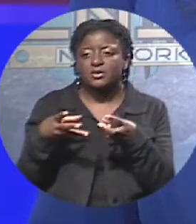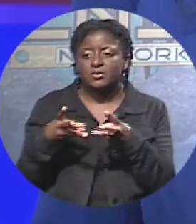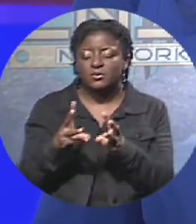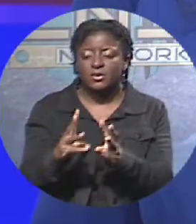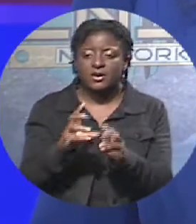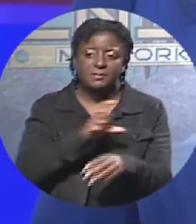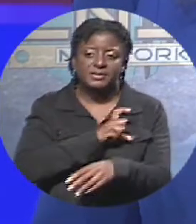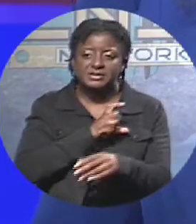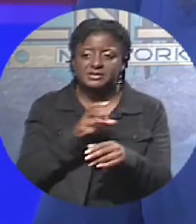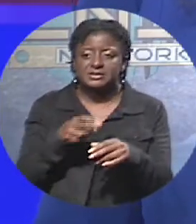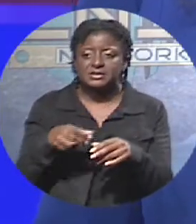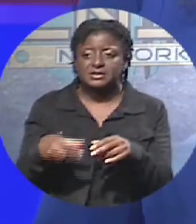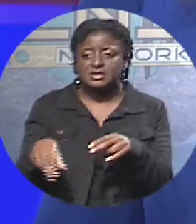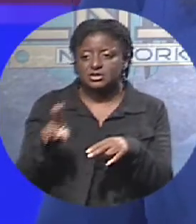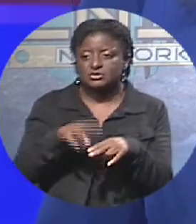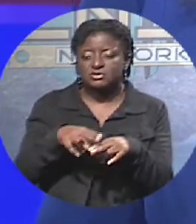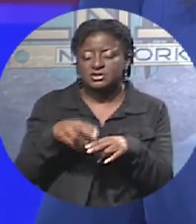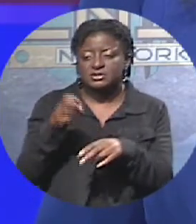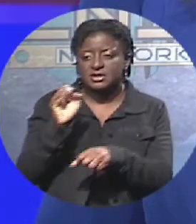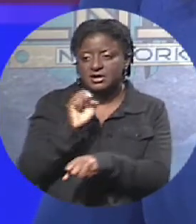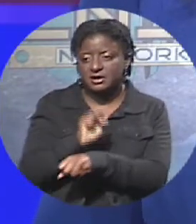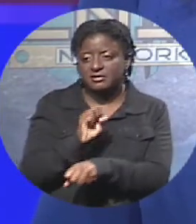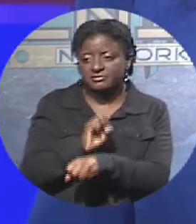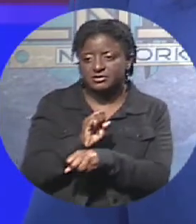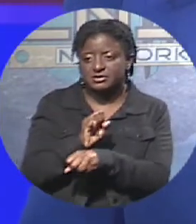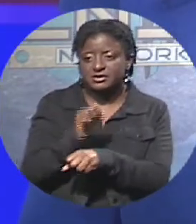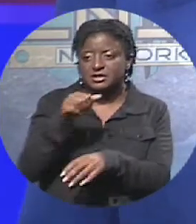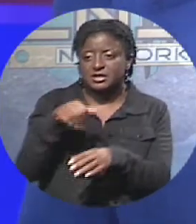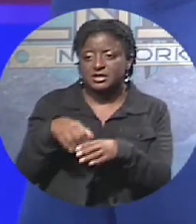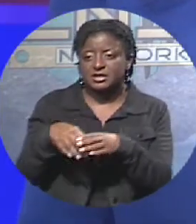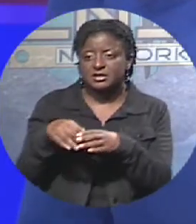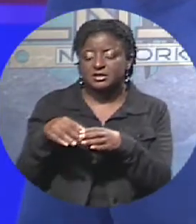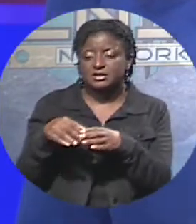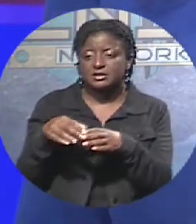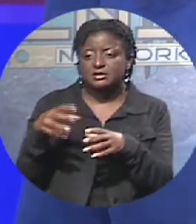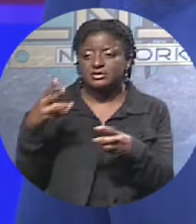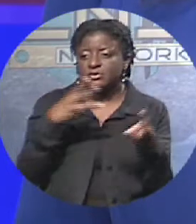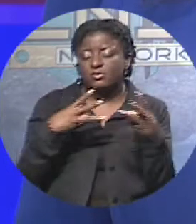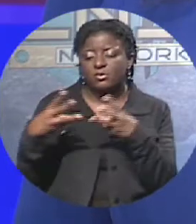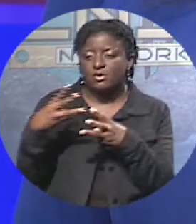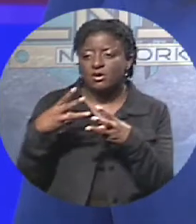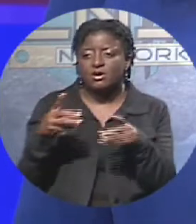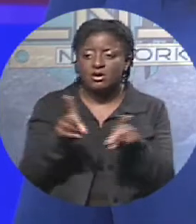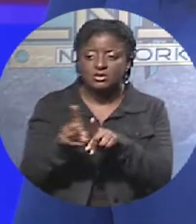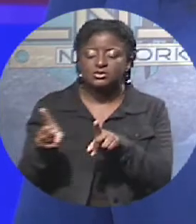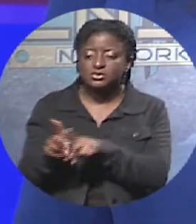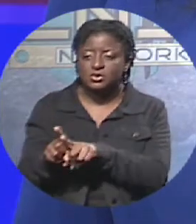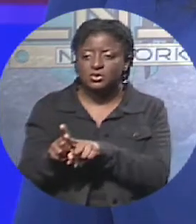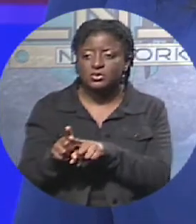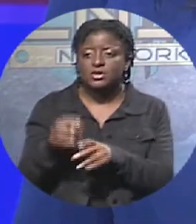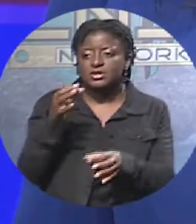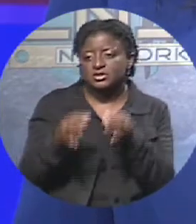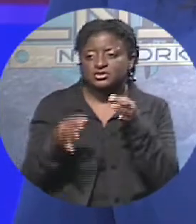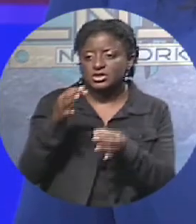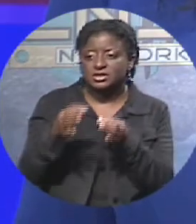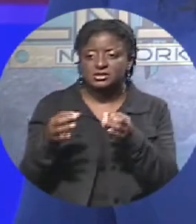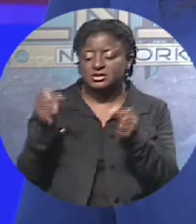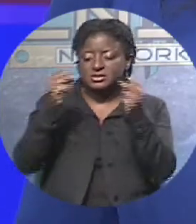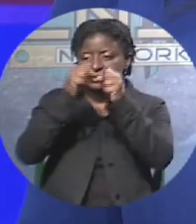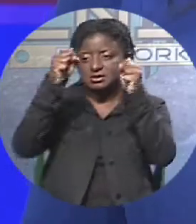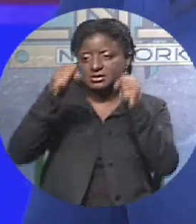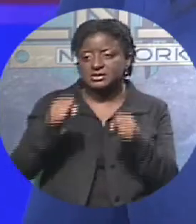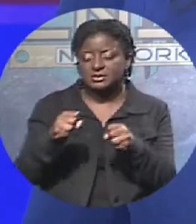efforts in the war, so must the justice system. The nation's leader and the National Security Minister dissected the National Crime